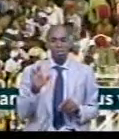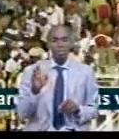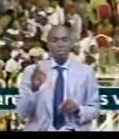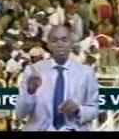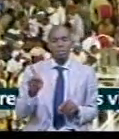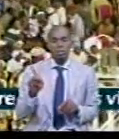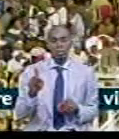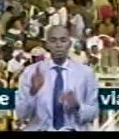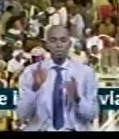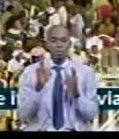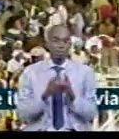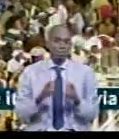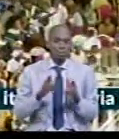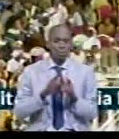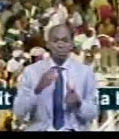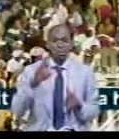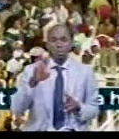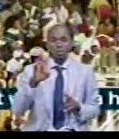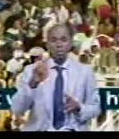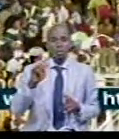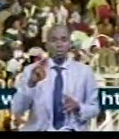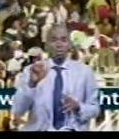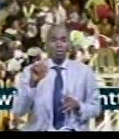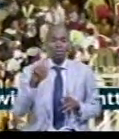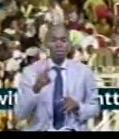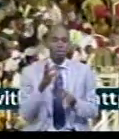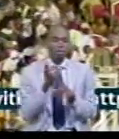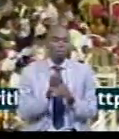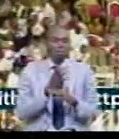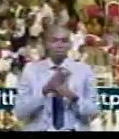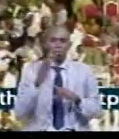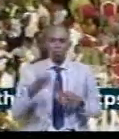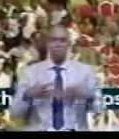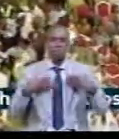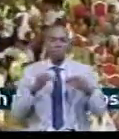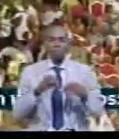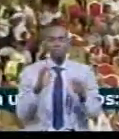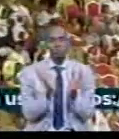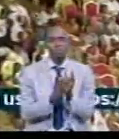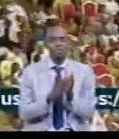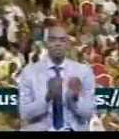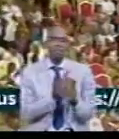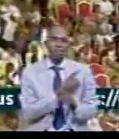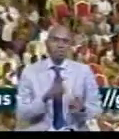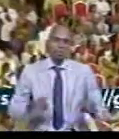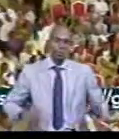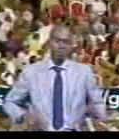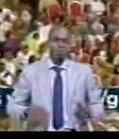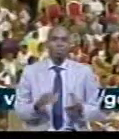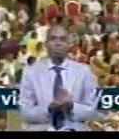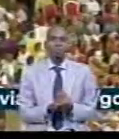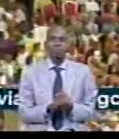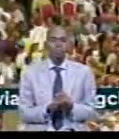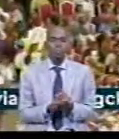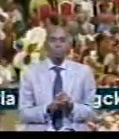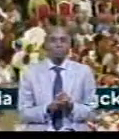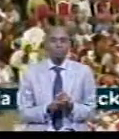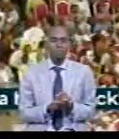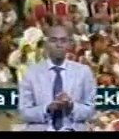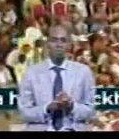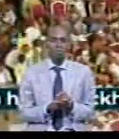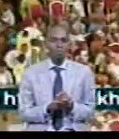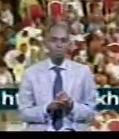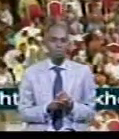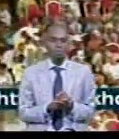he received complete healing. Praise the Lord. Praise the Lord. We bring you